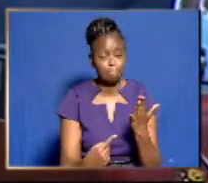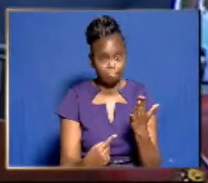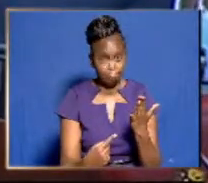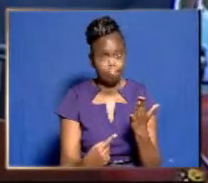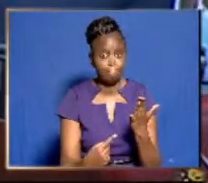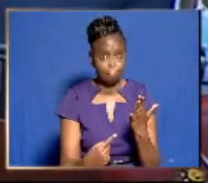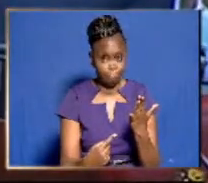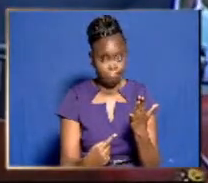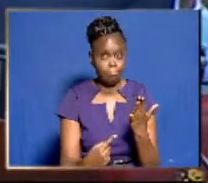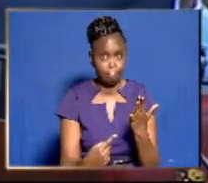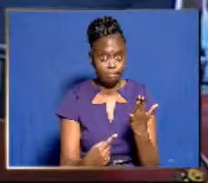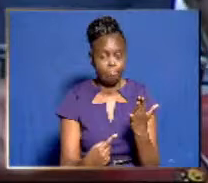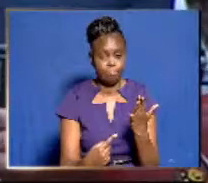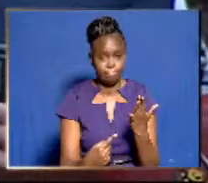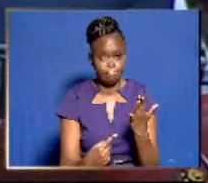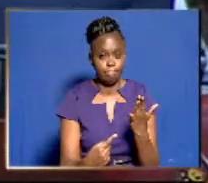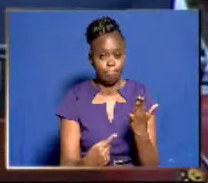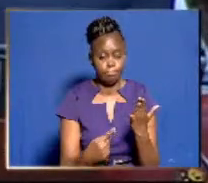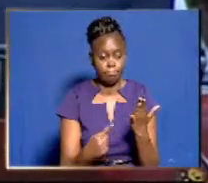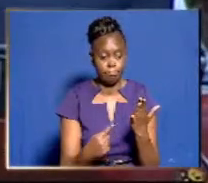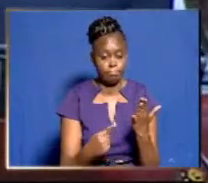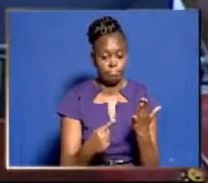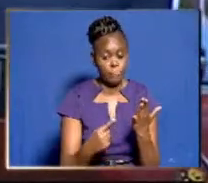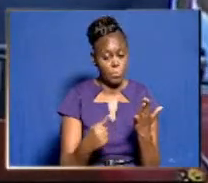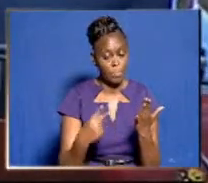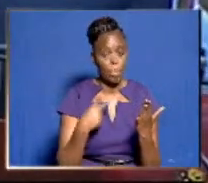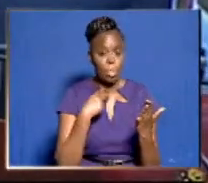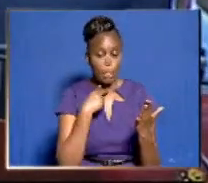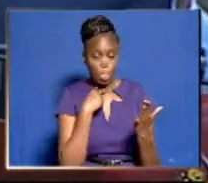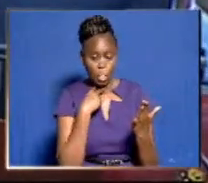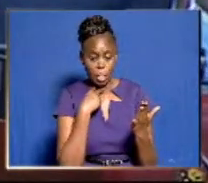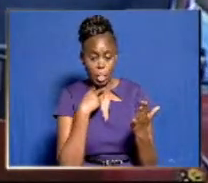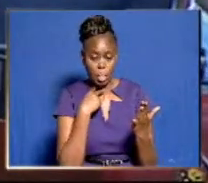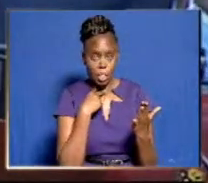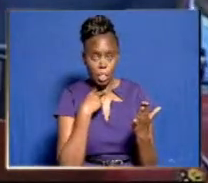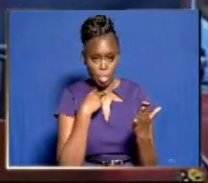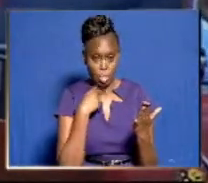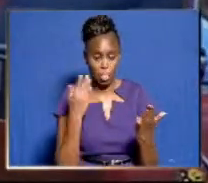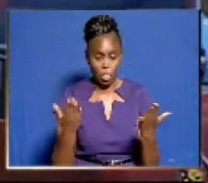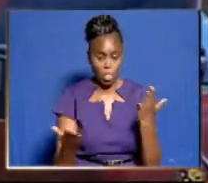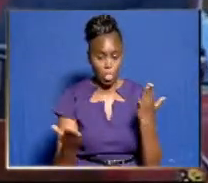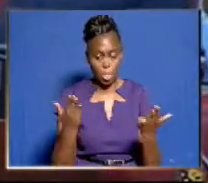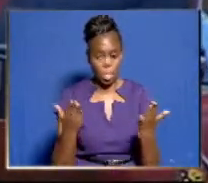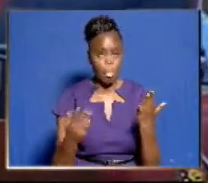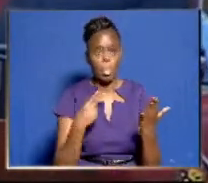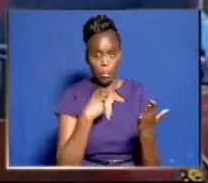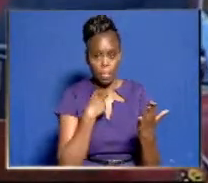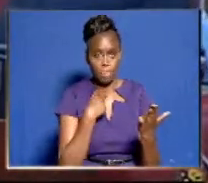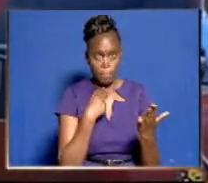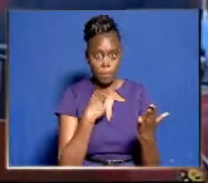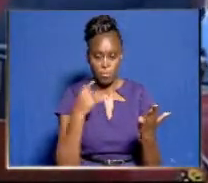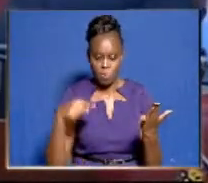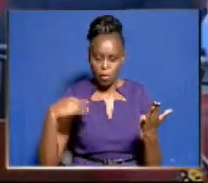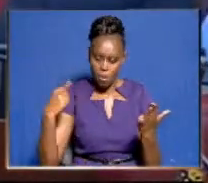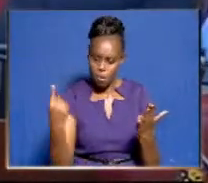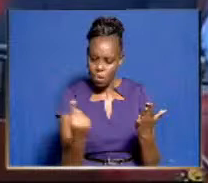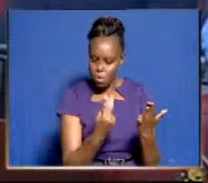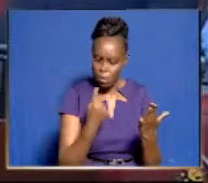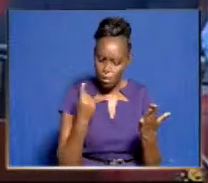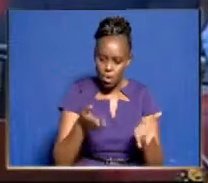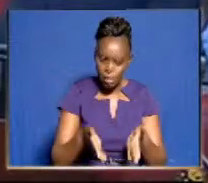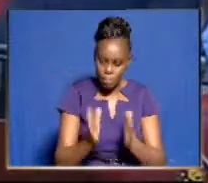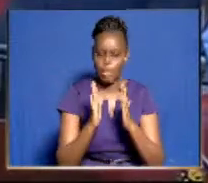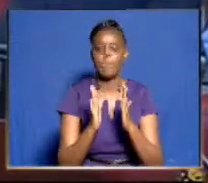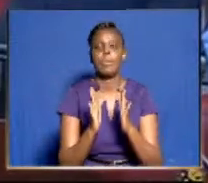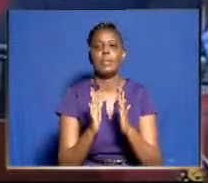are between a rock and a hard stone, Honorable Speaker. And the only way to manage this